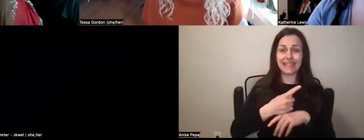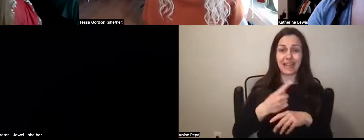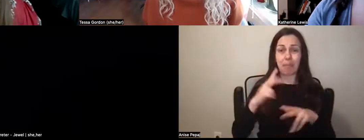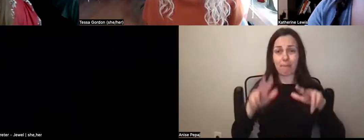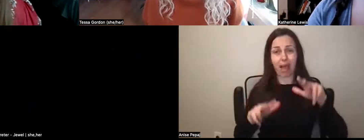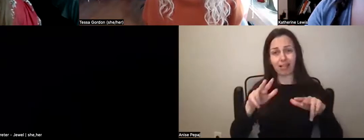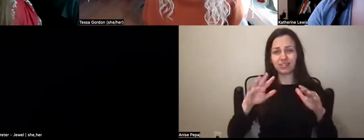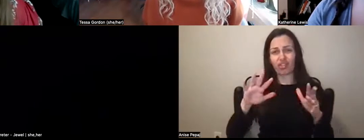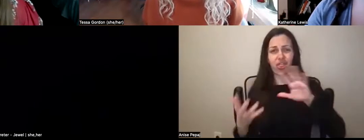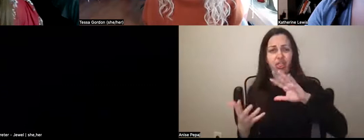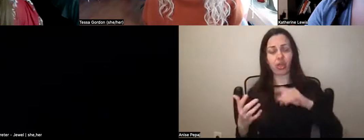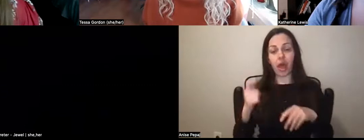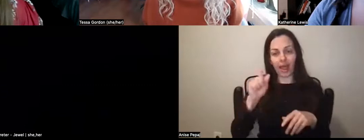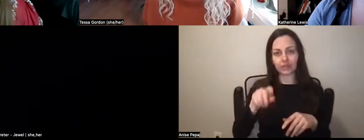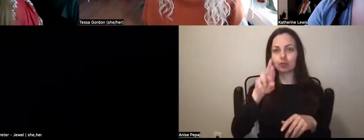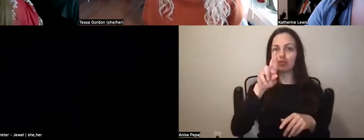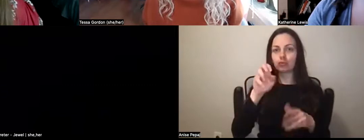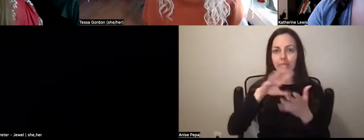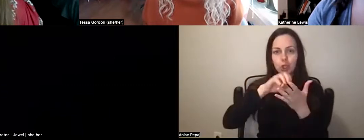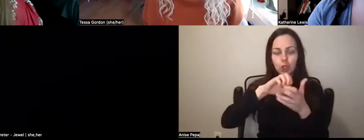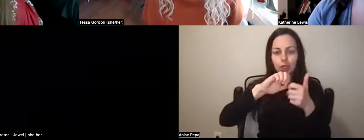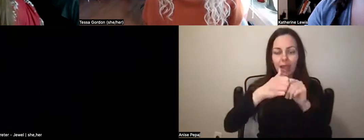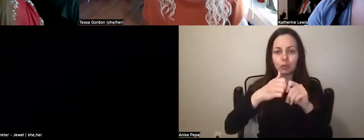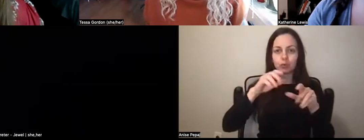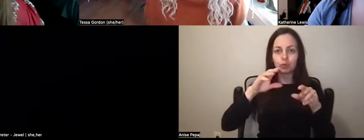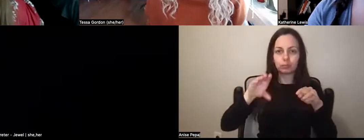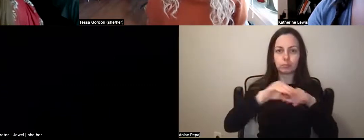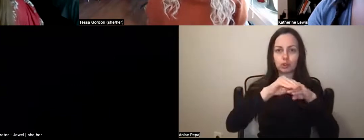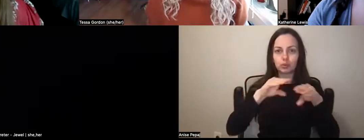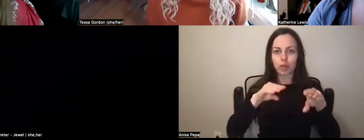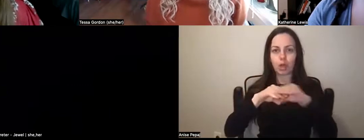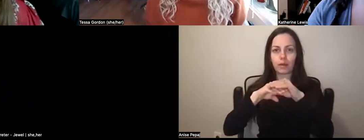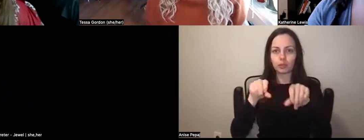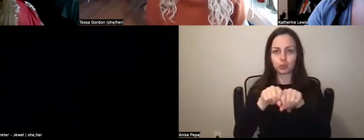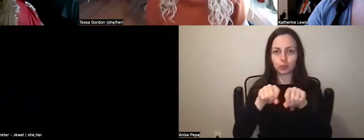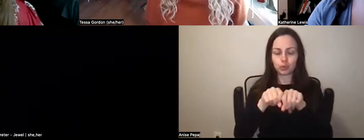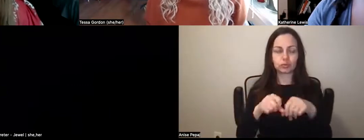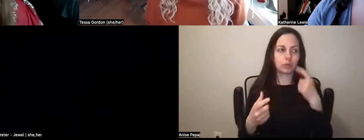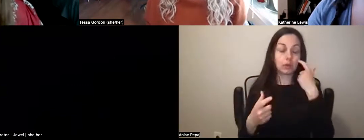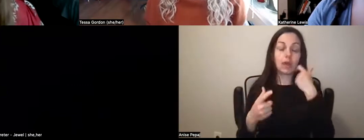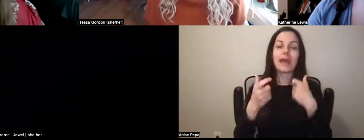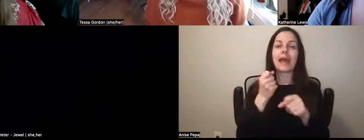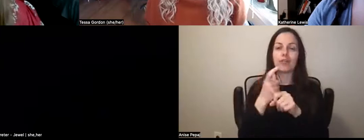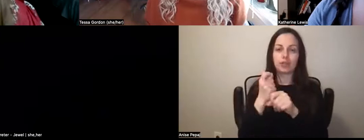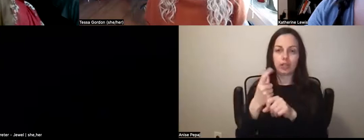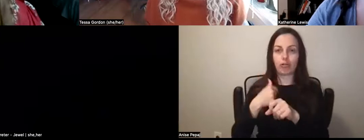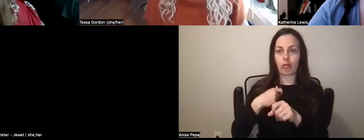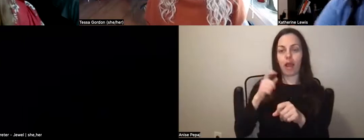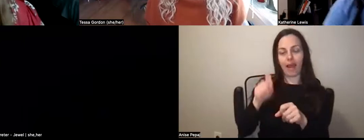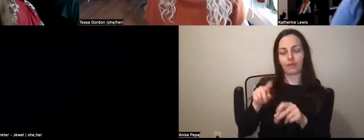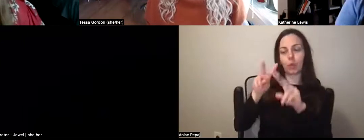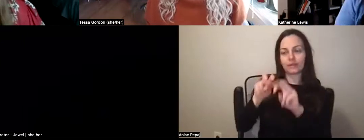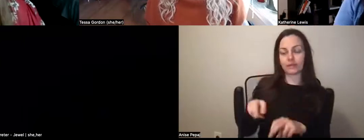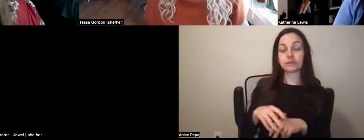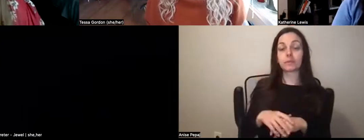things like put on my shoes. And you have to get reassessed every year. And one year, the